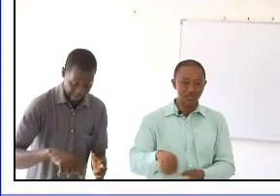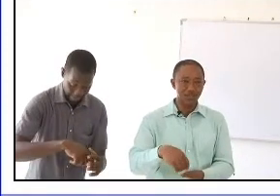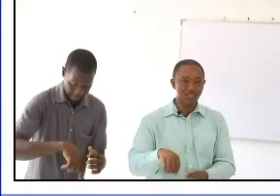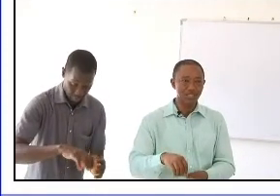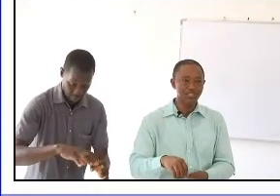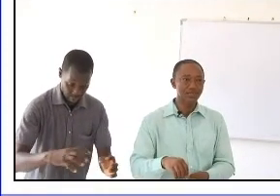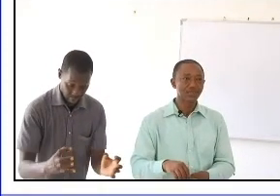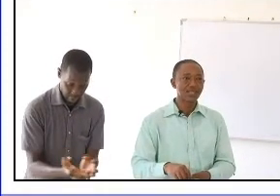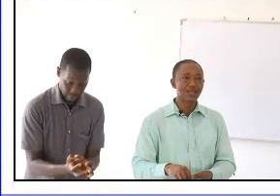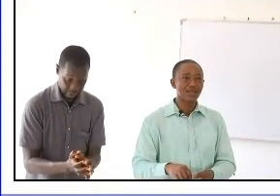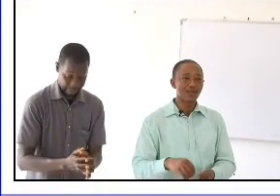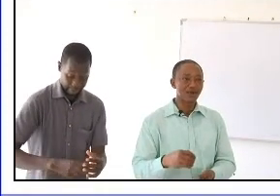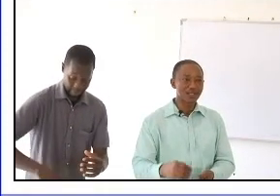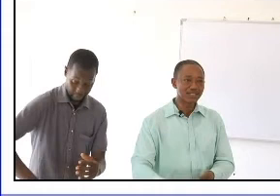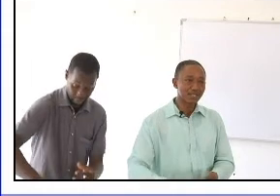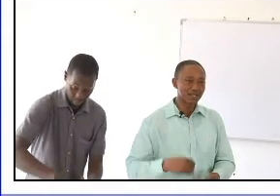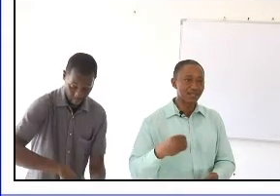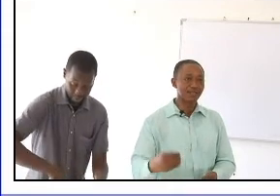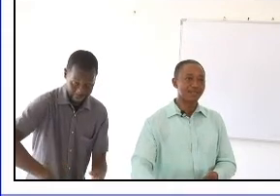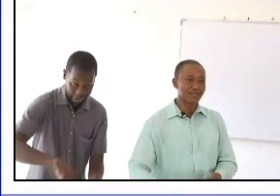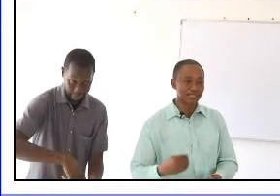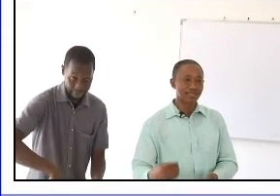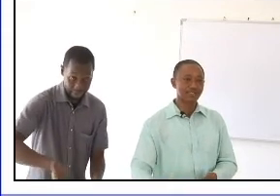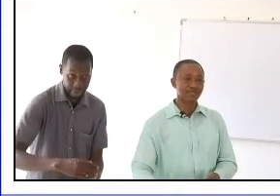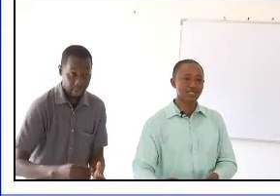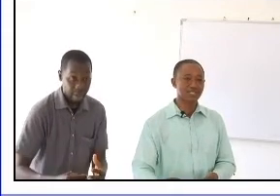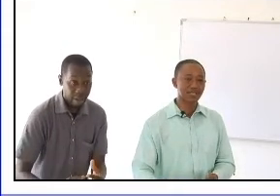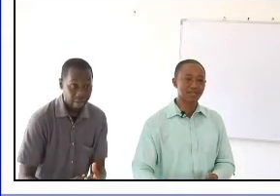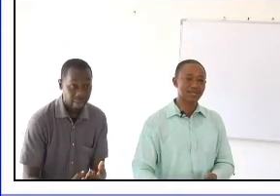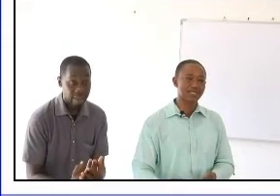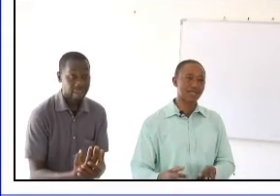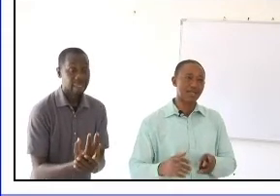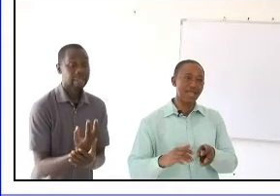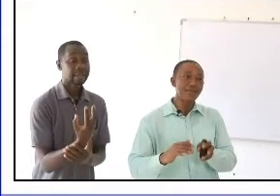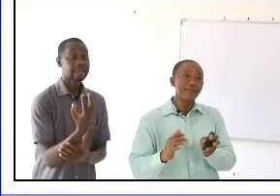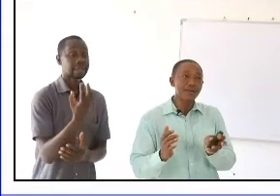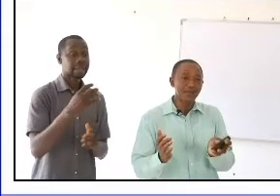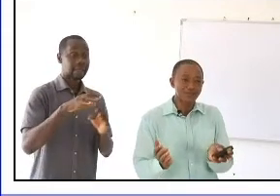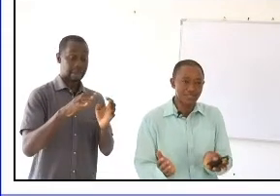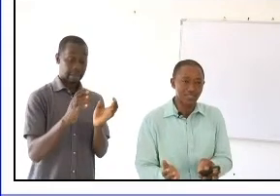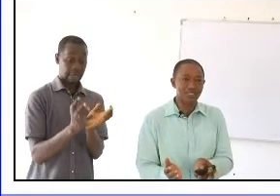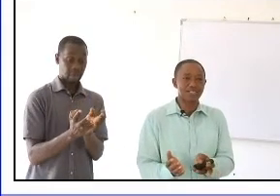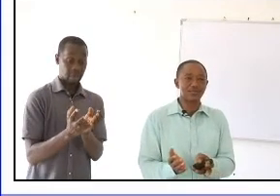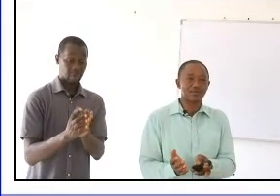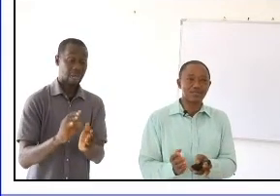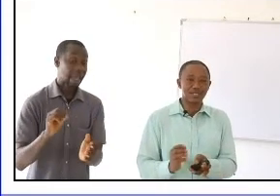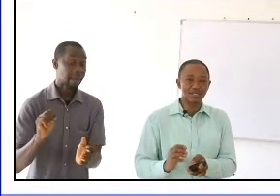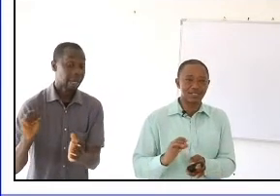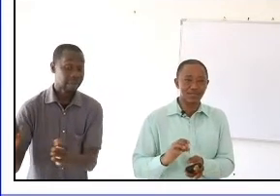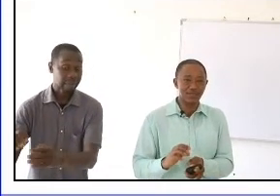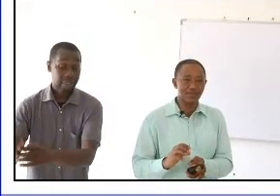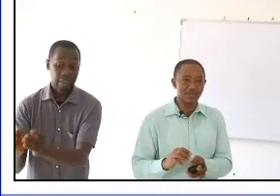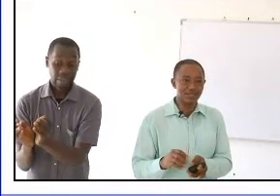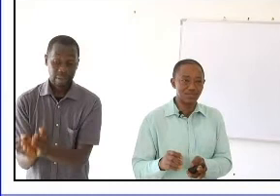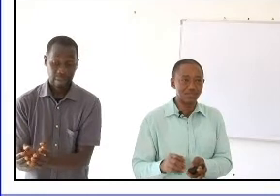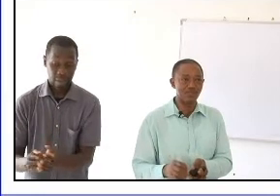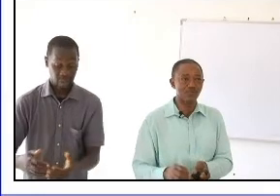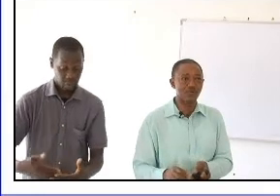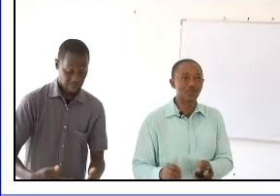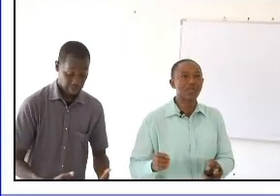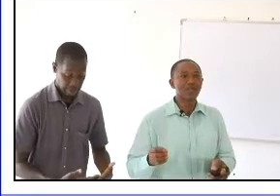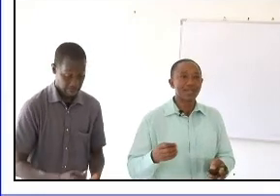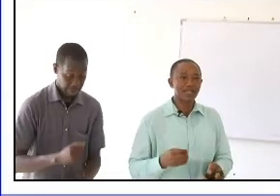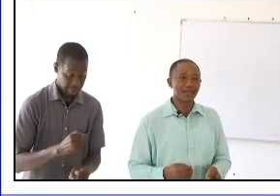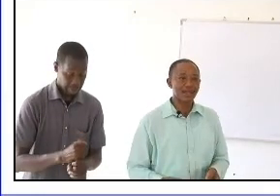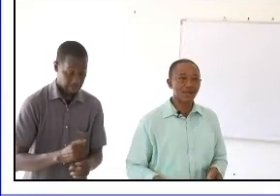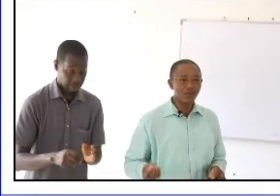in a small dish. And once the fertilization has taken place and an embryo stage has been reached, that is, a baby is beginning to